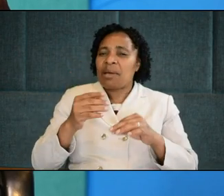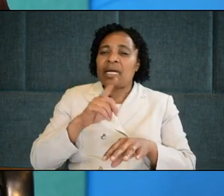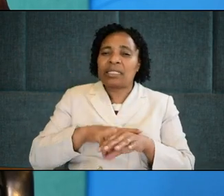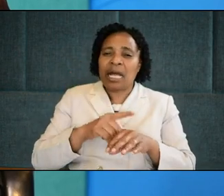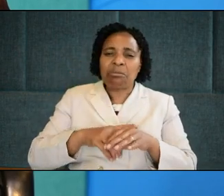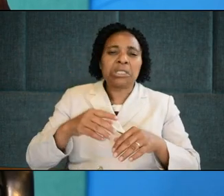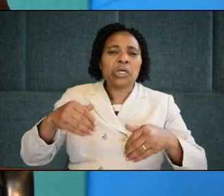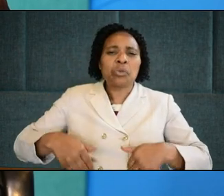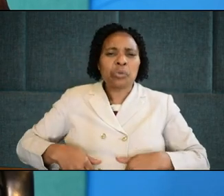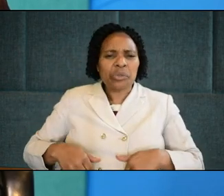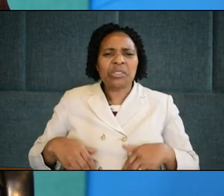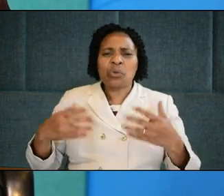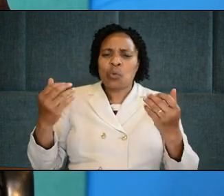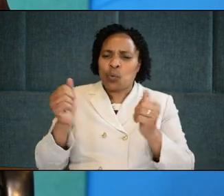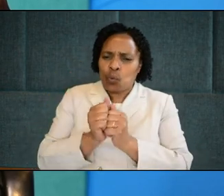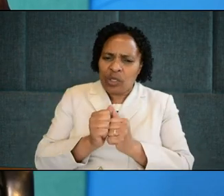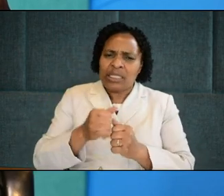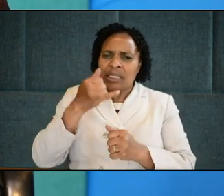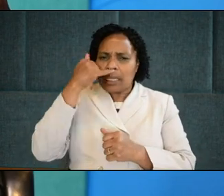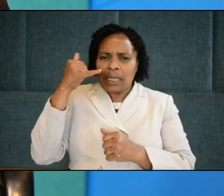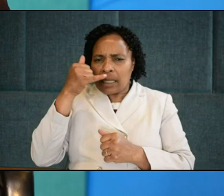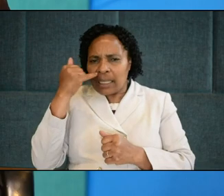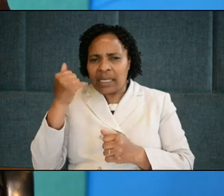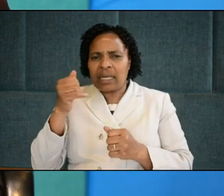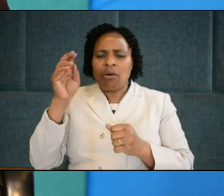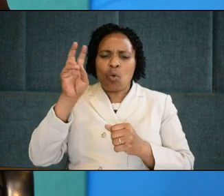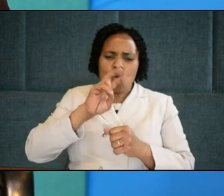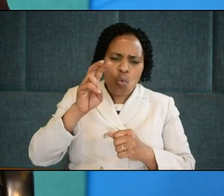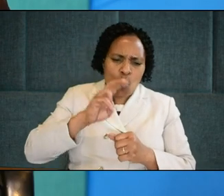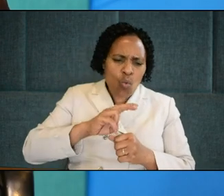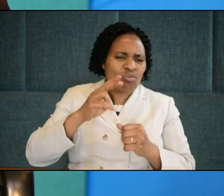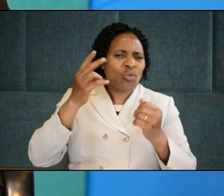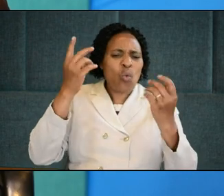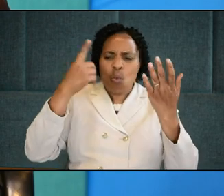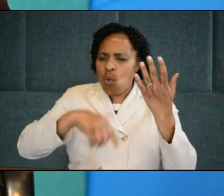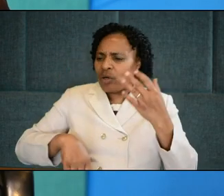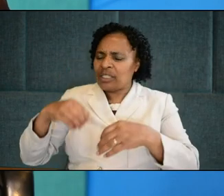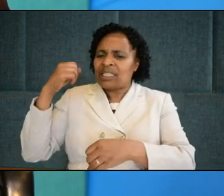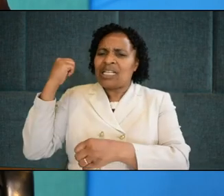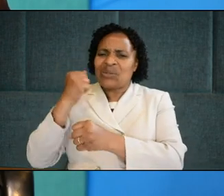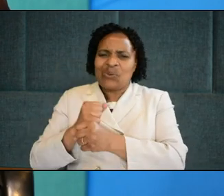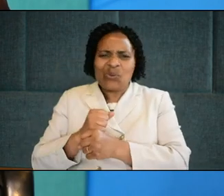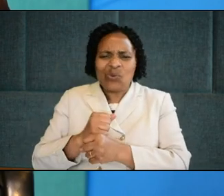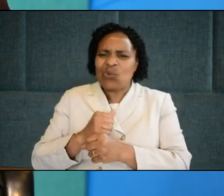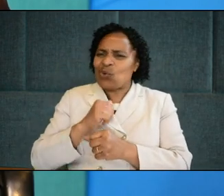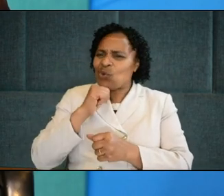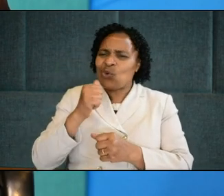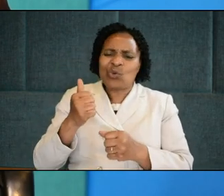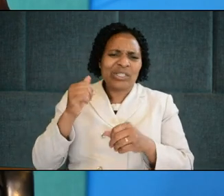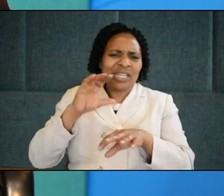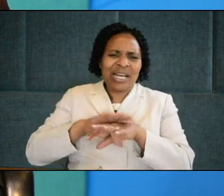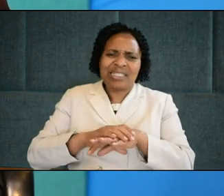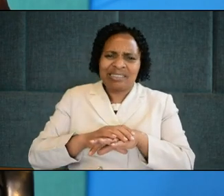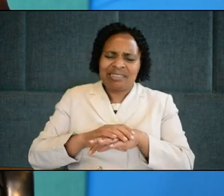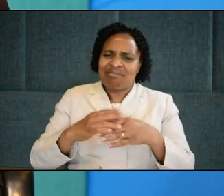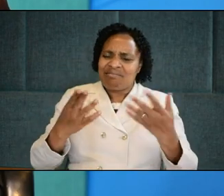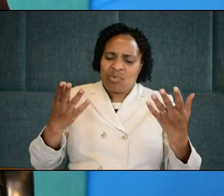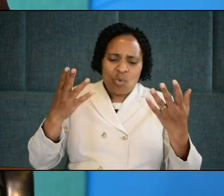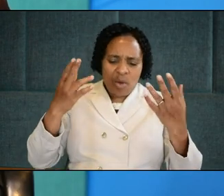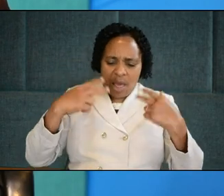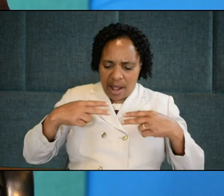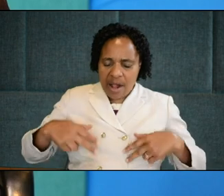the youths and the drug addicts are really looked down on because of what they do and not getting the help they actually